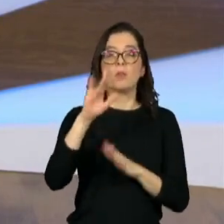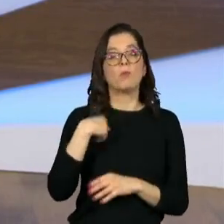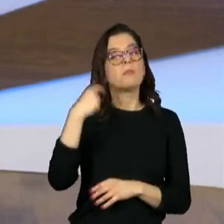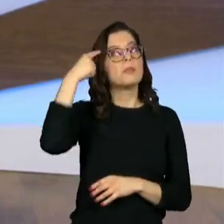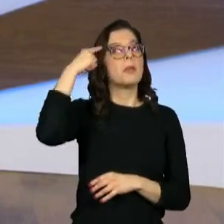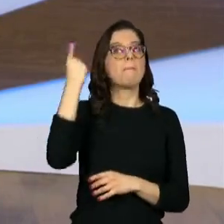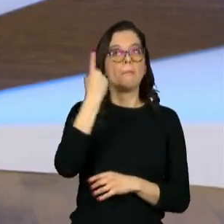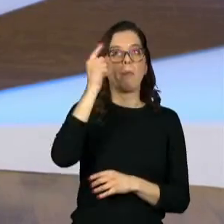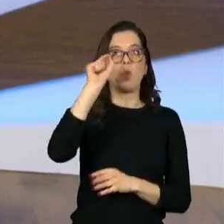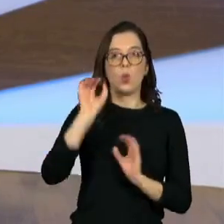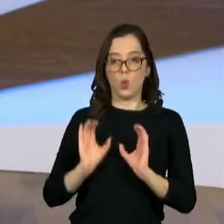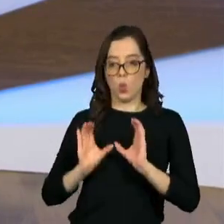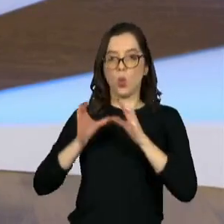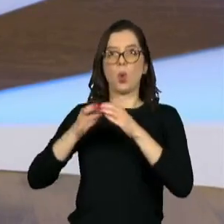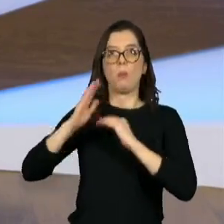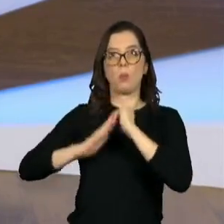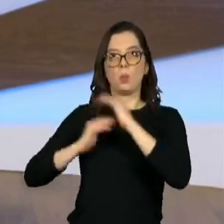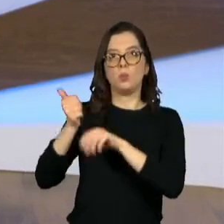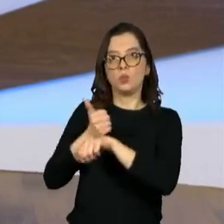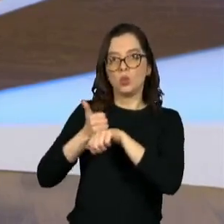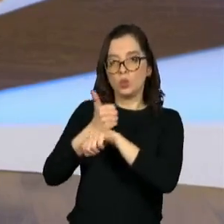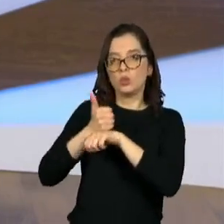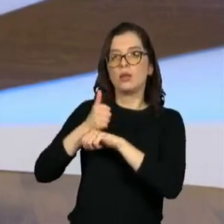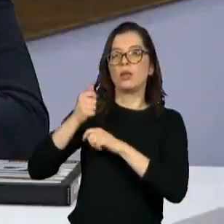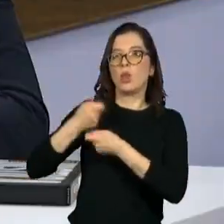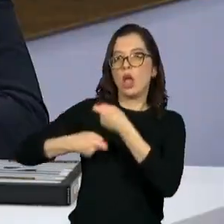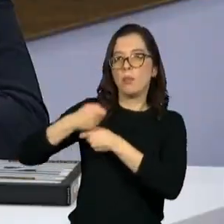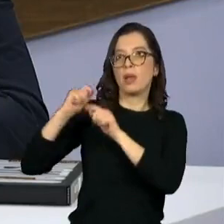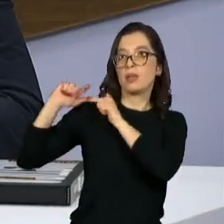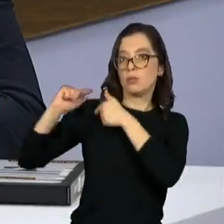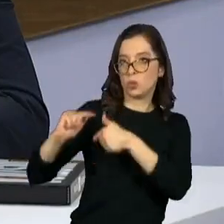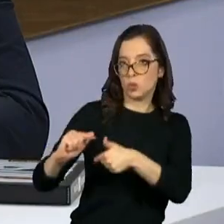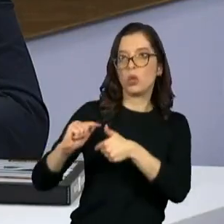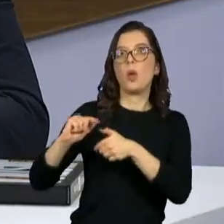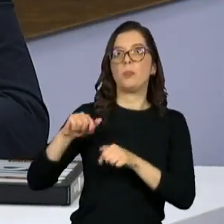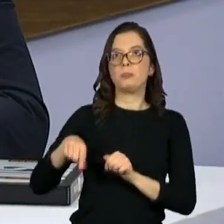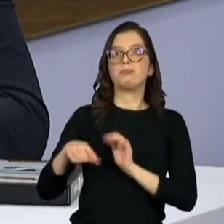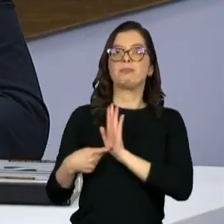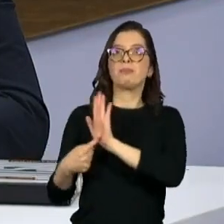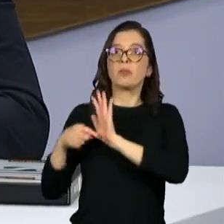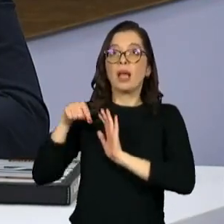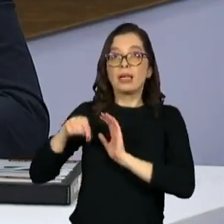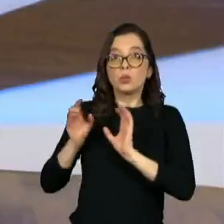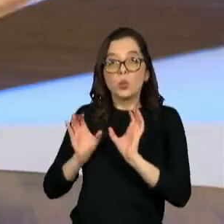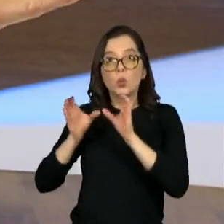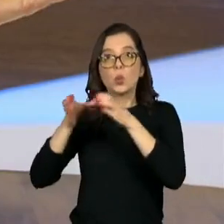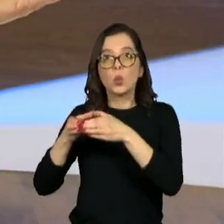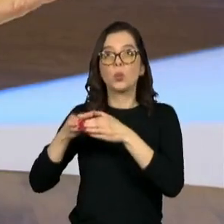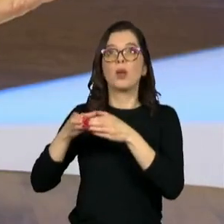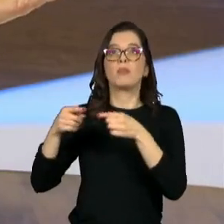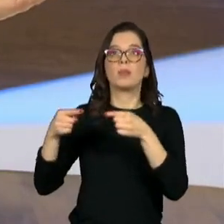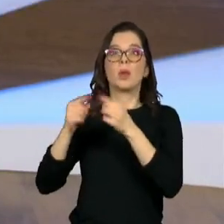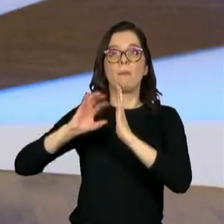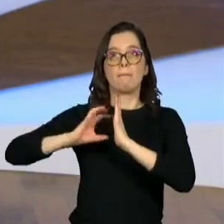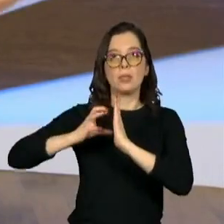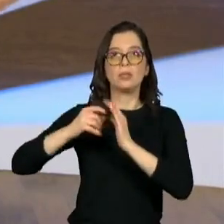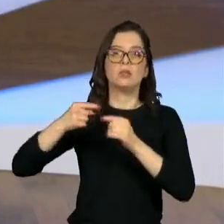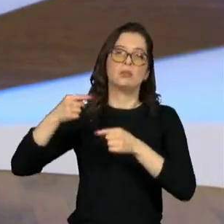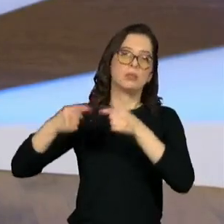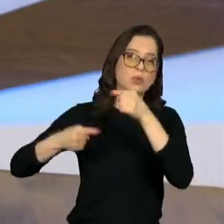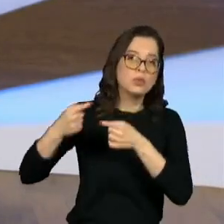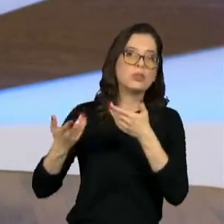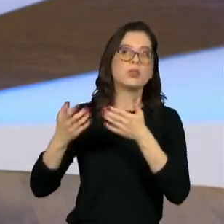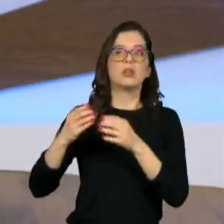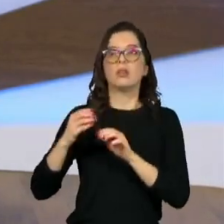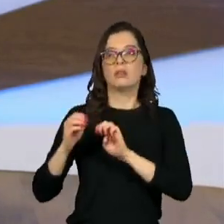Let's first consider the mainstream economists and the political parties, center-left